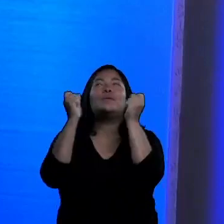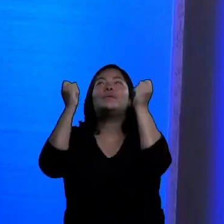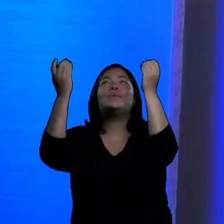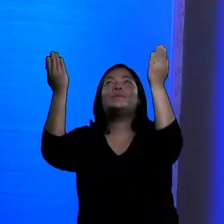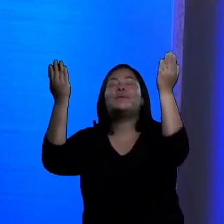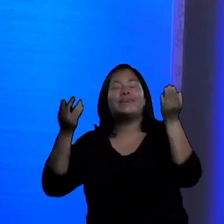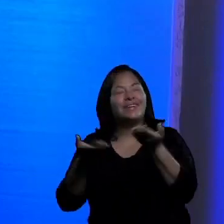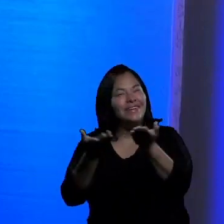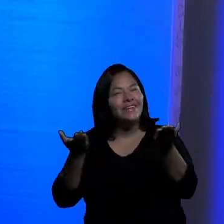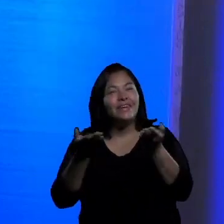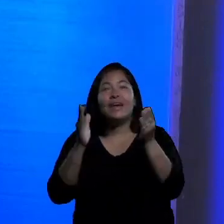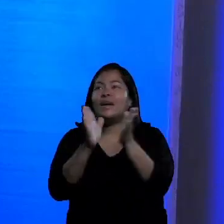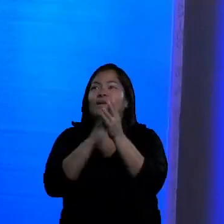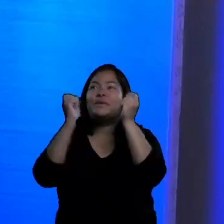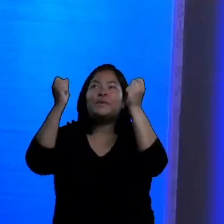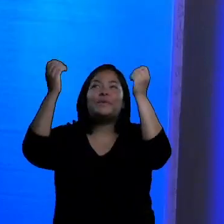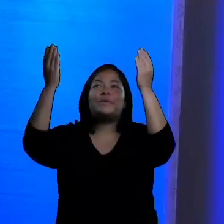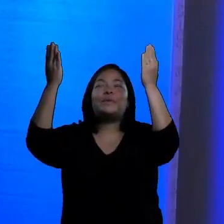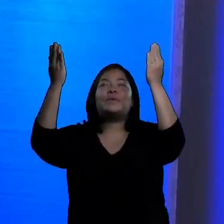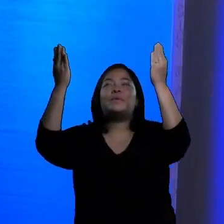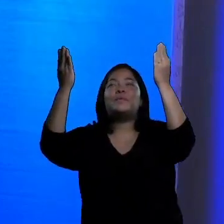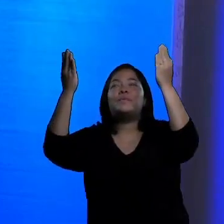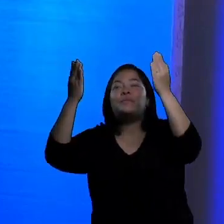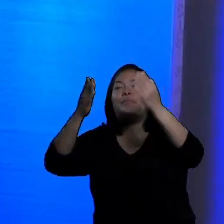Hallelujah in this place, hallelujah.